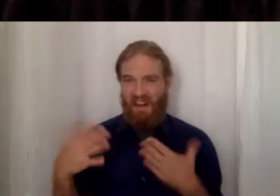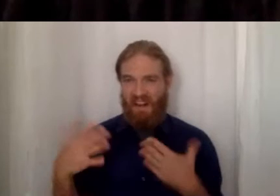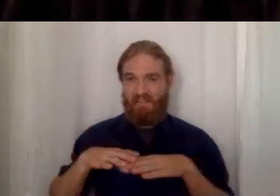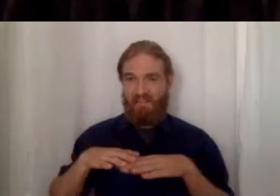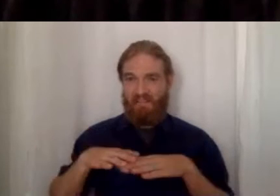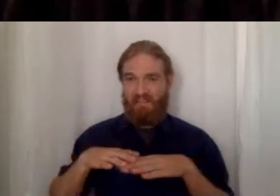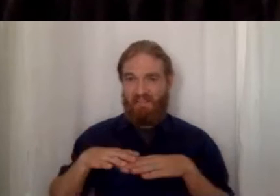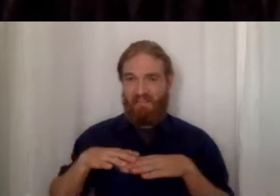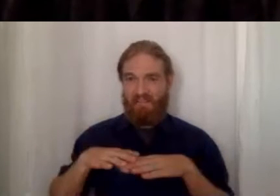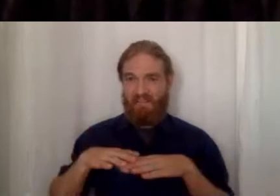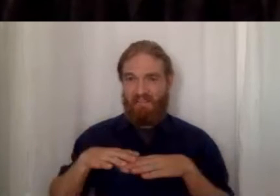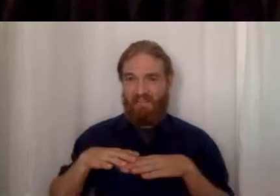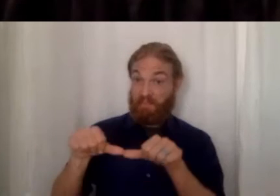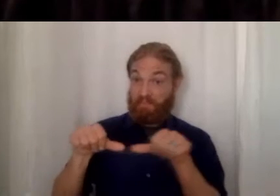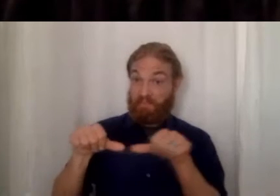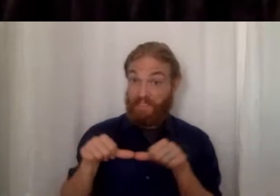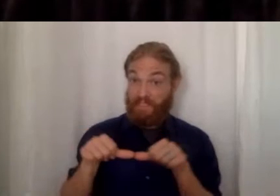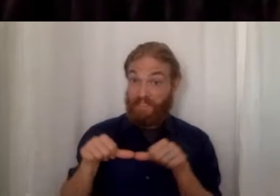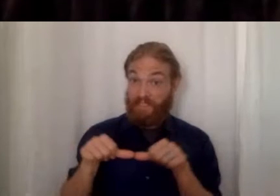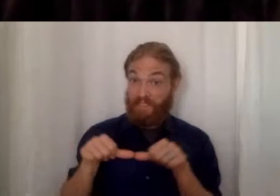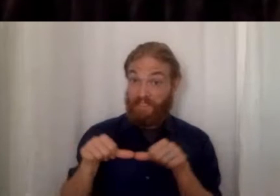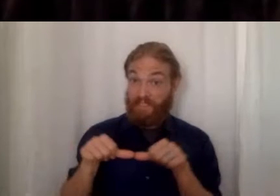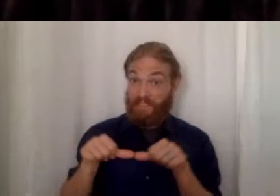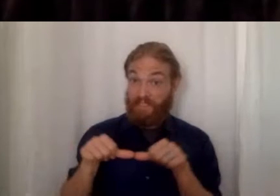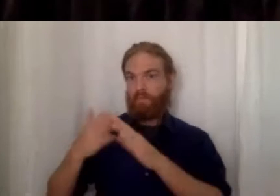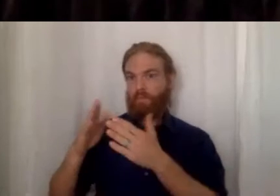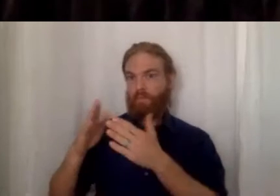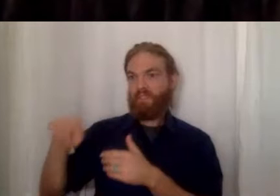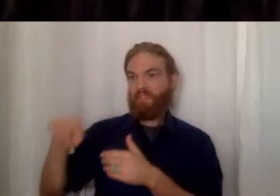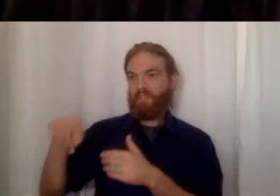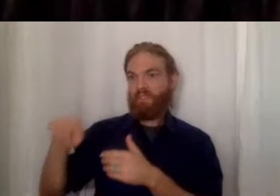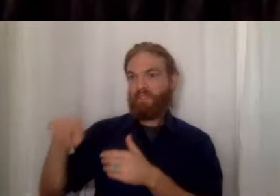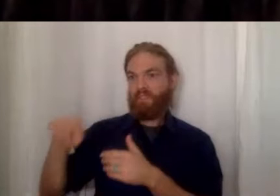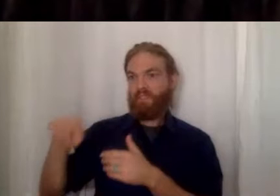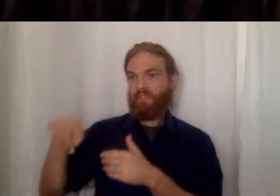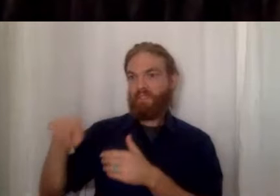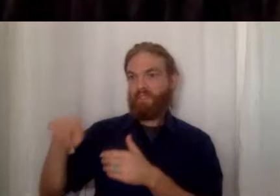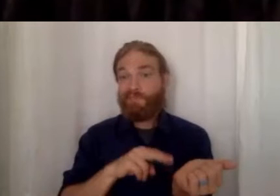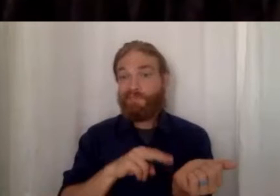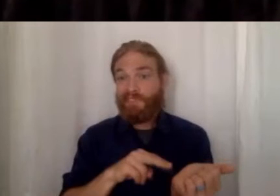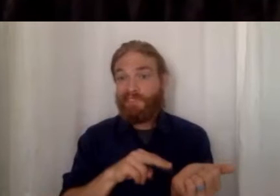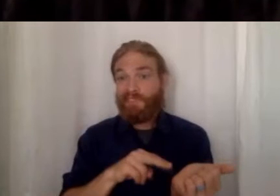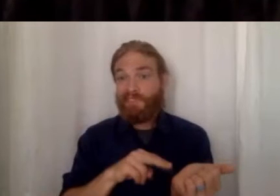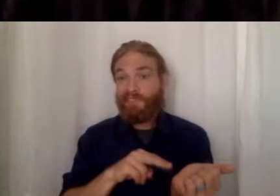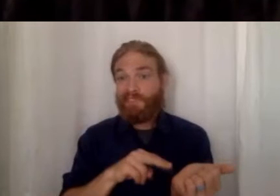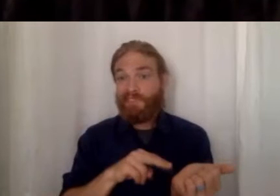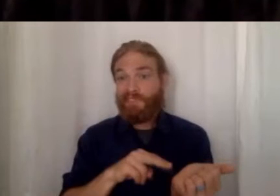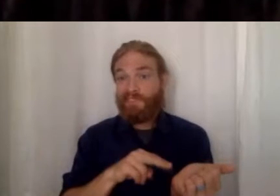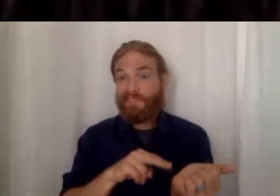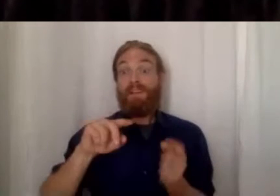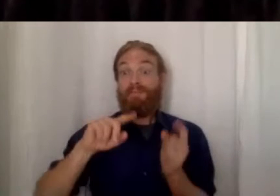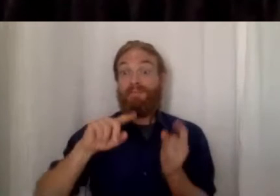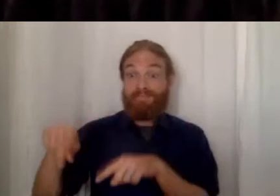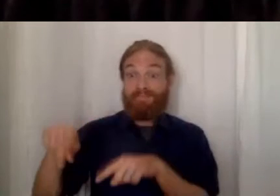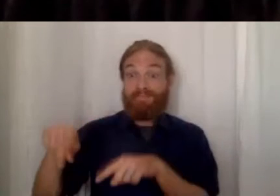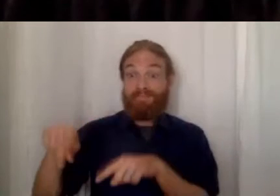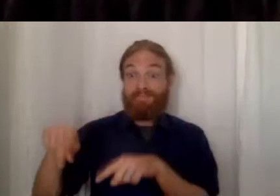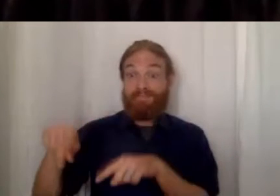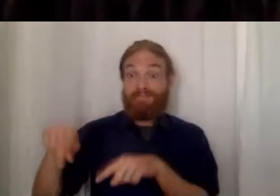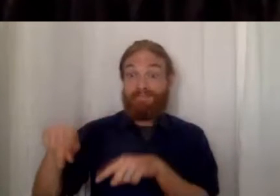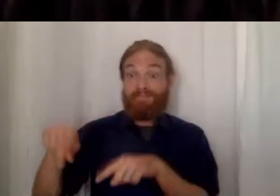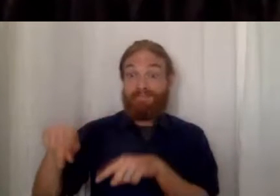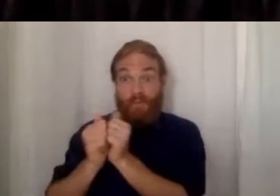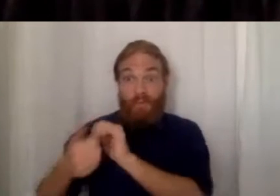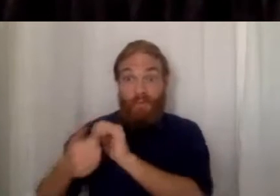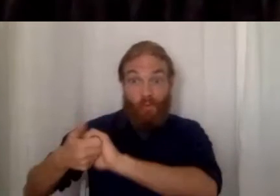so we're able to make progress when we work with partners to really kind of extend when we work